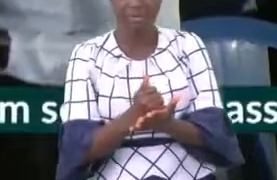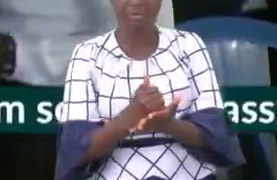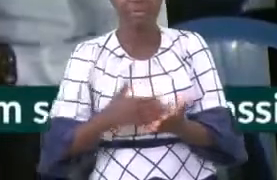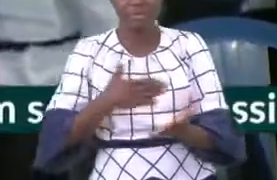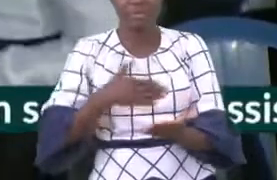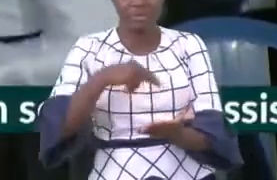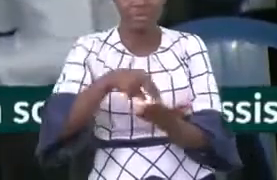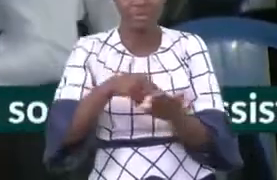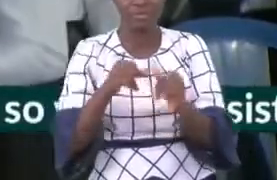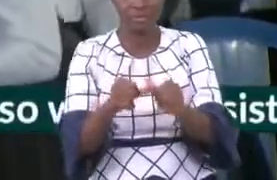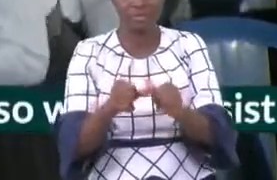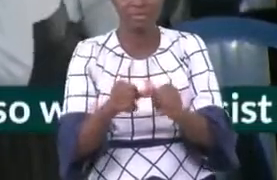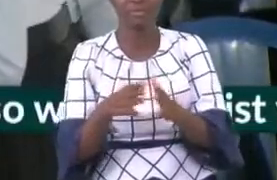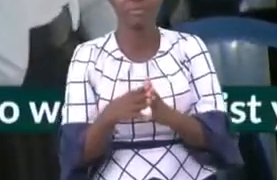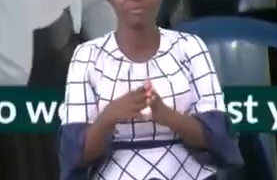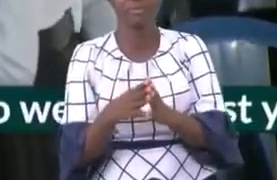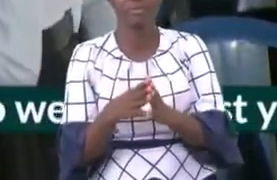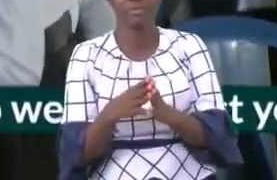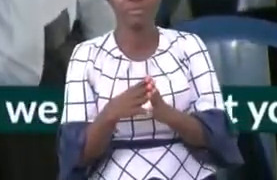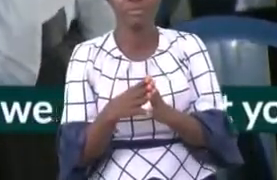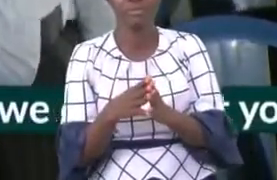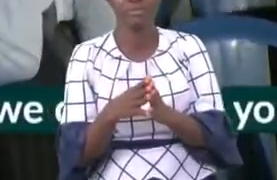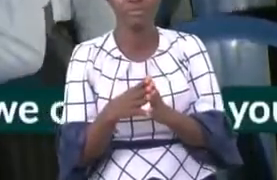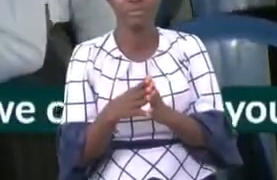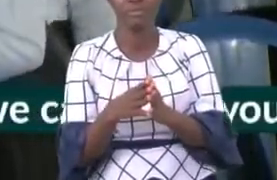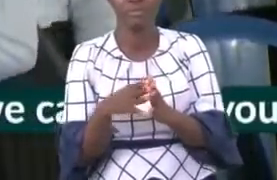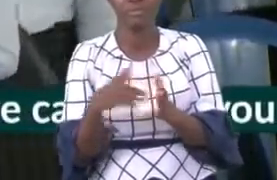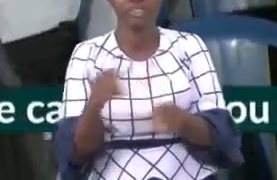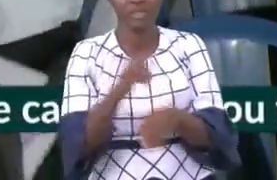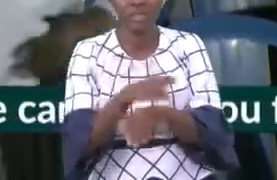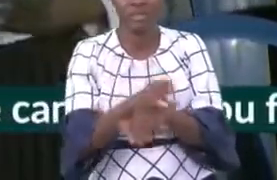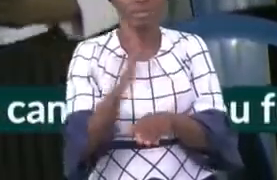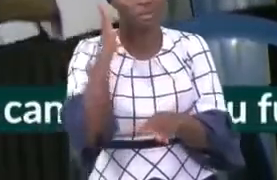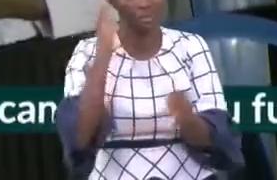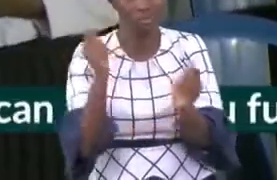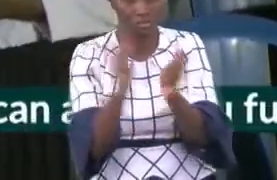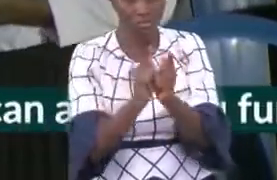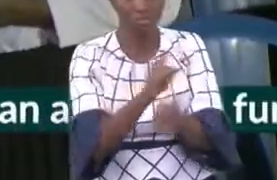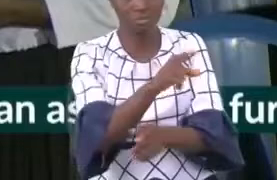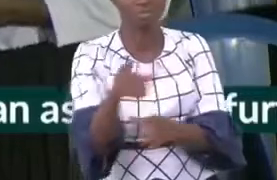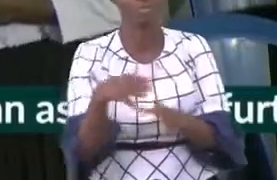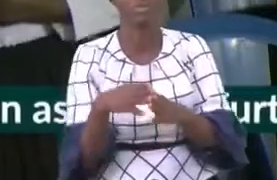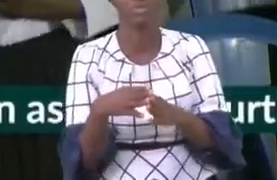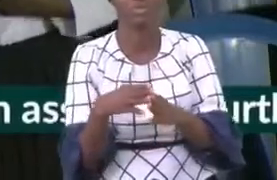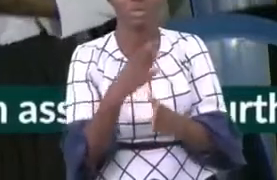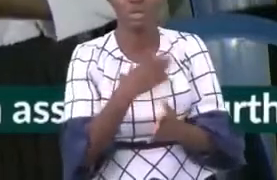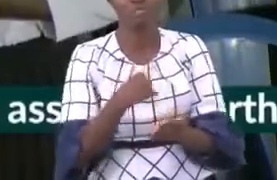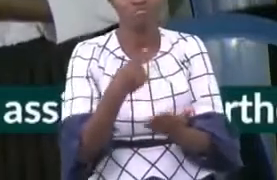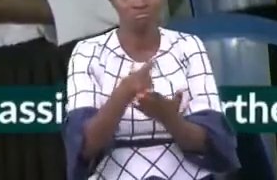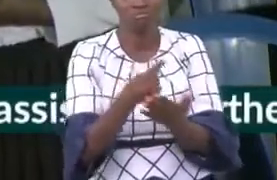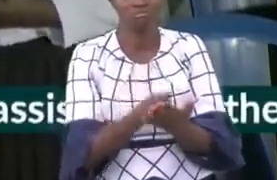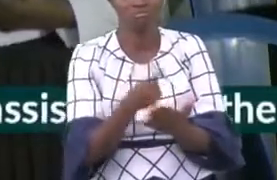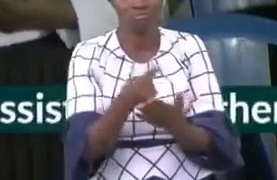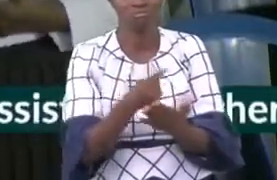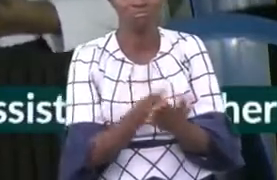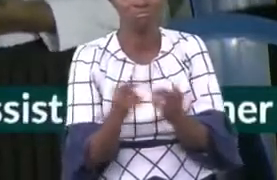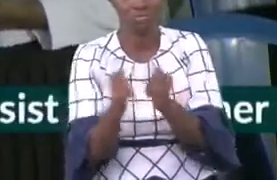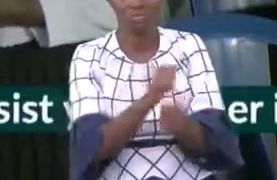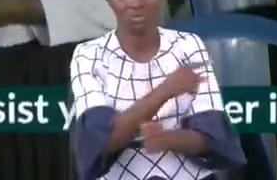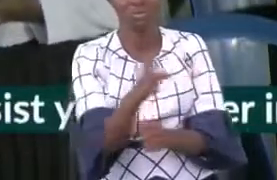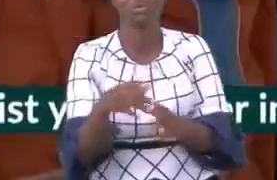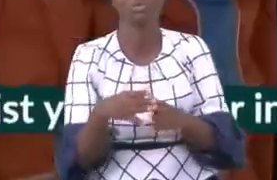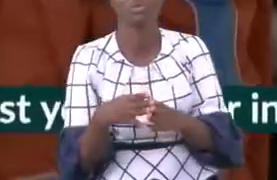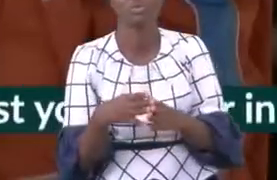Counselors are there. They will interact with you and they will give you slips to fill. Fill